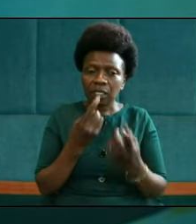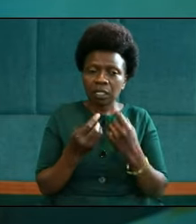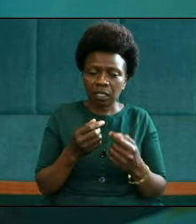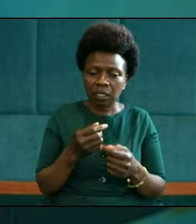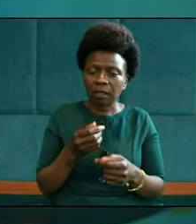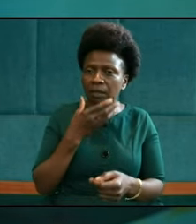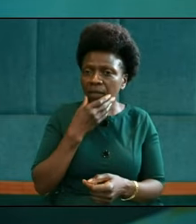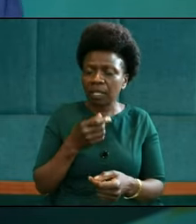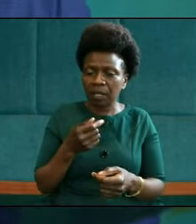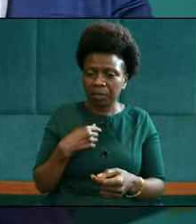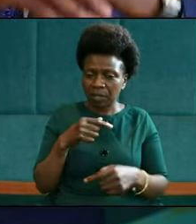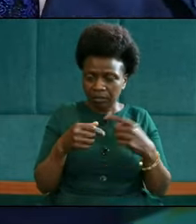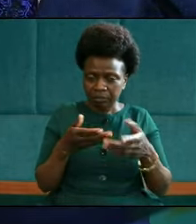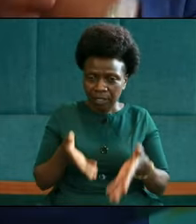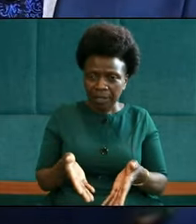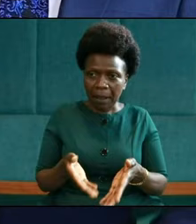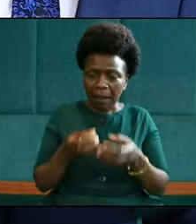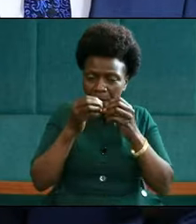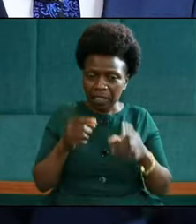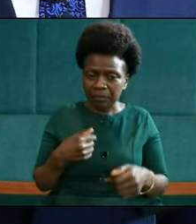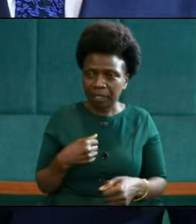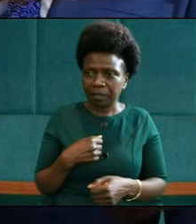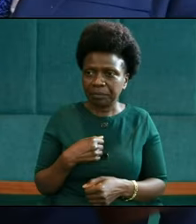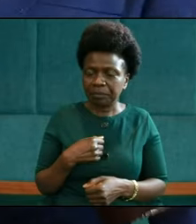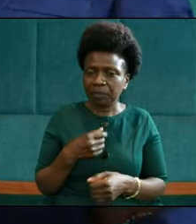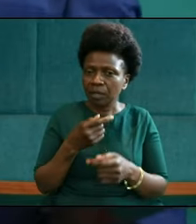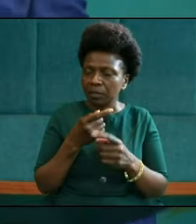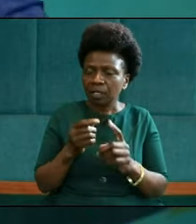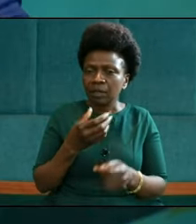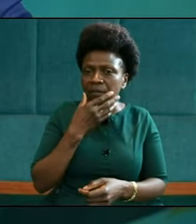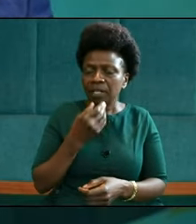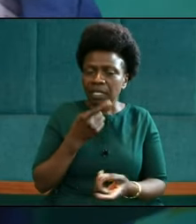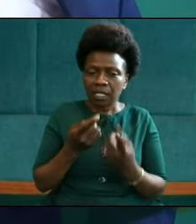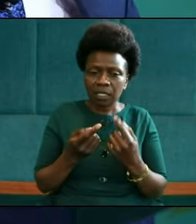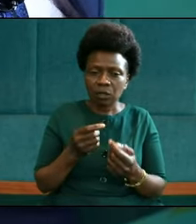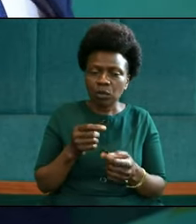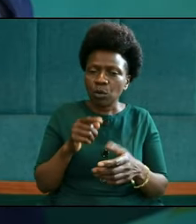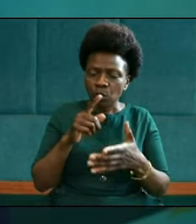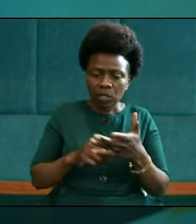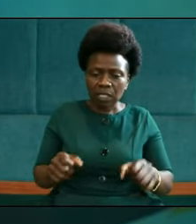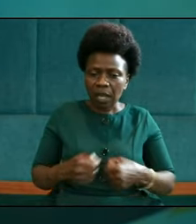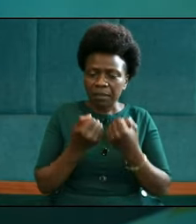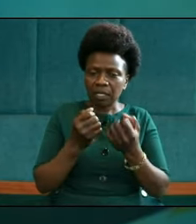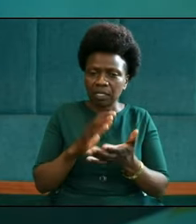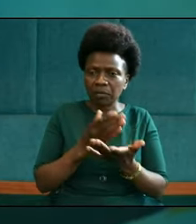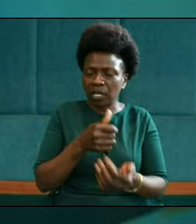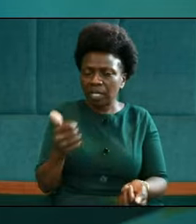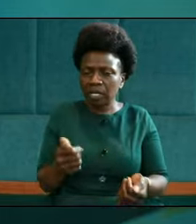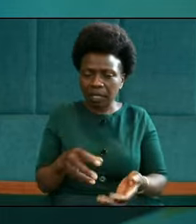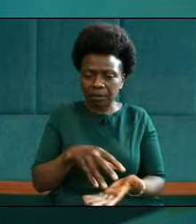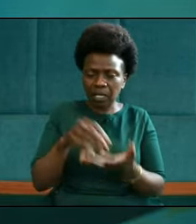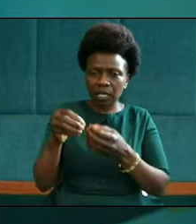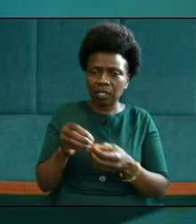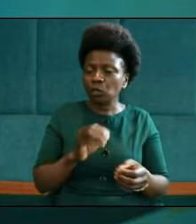father is collapsing. "What has happened? Oh, somebody else has taken your blessings. Who is this who has taken